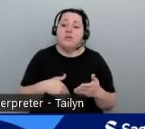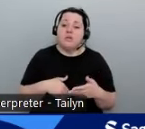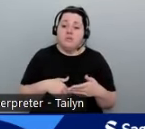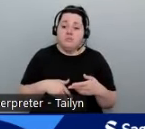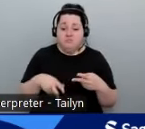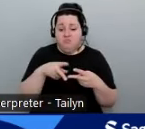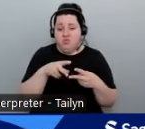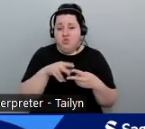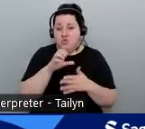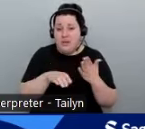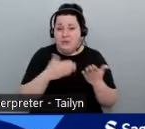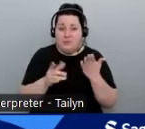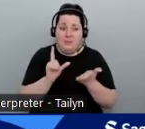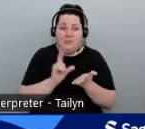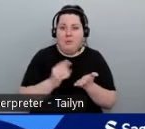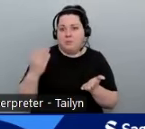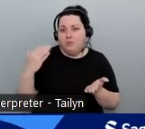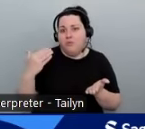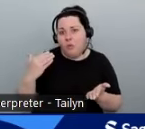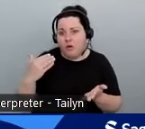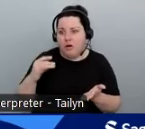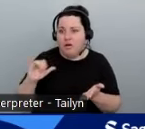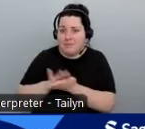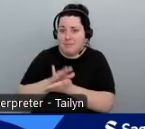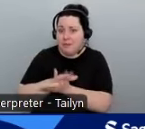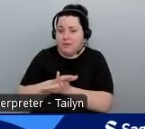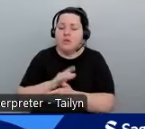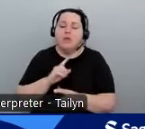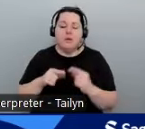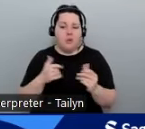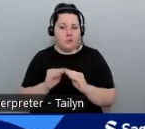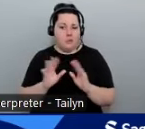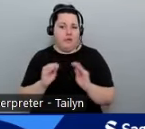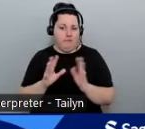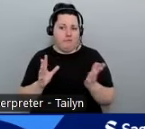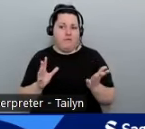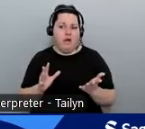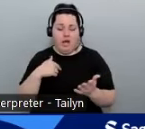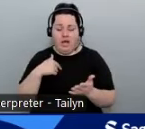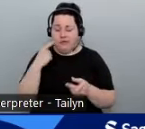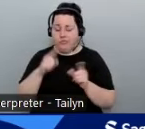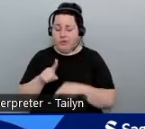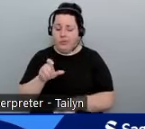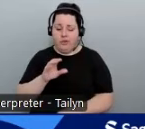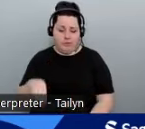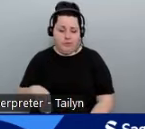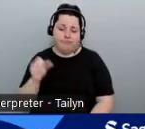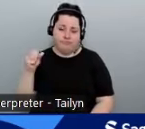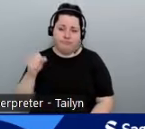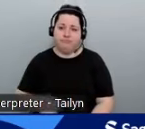previously published papers. So I just wanted to clarify that, but I agree 100% with everything that Derek said. Thank you.